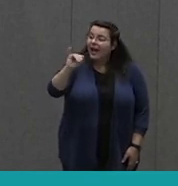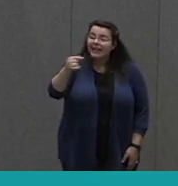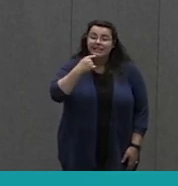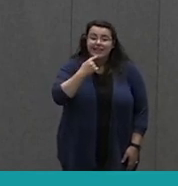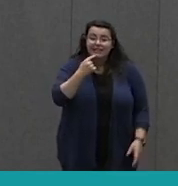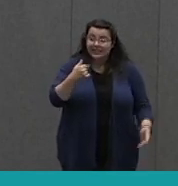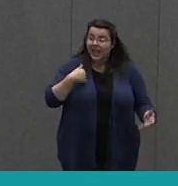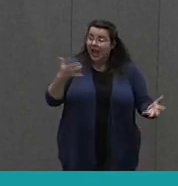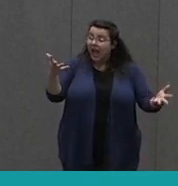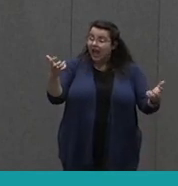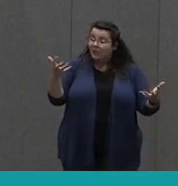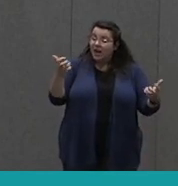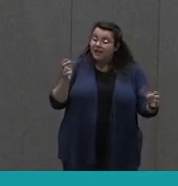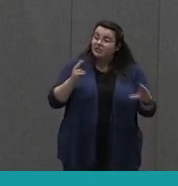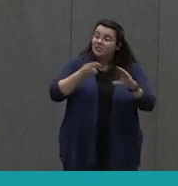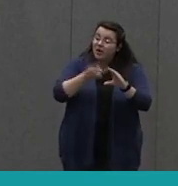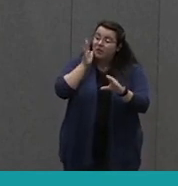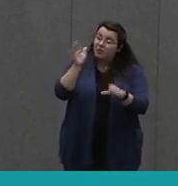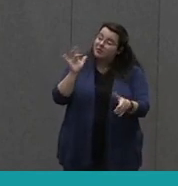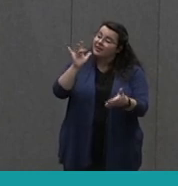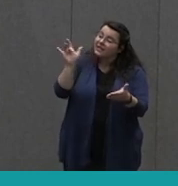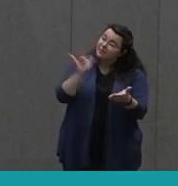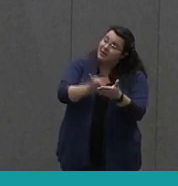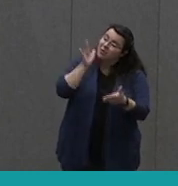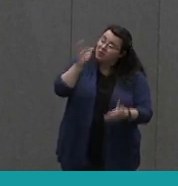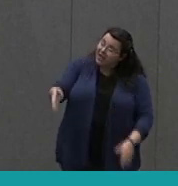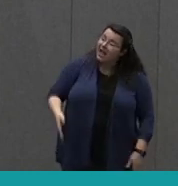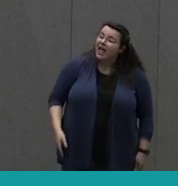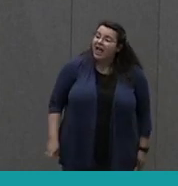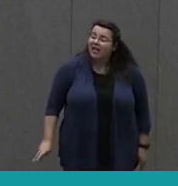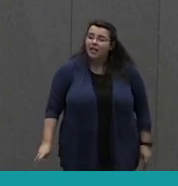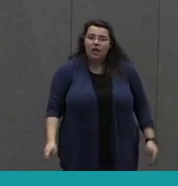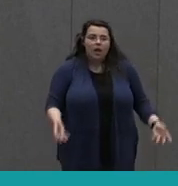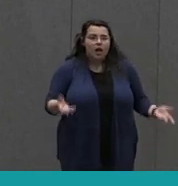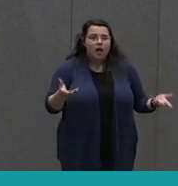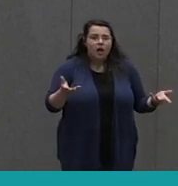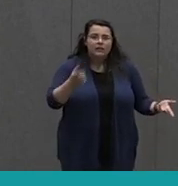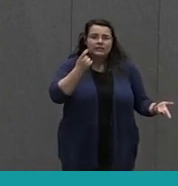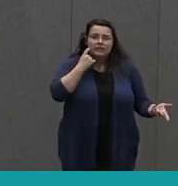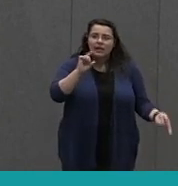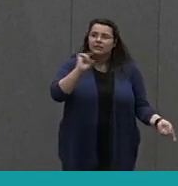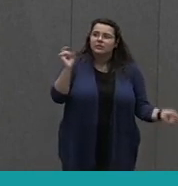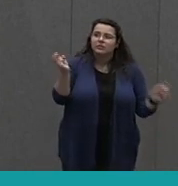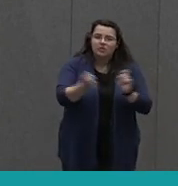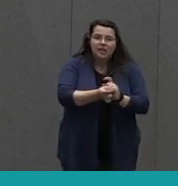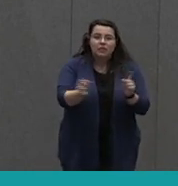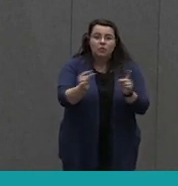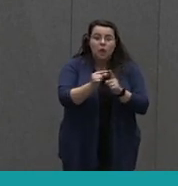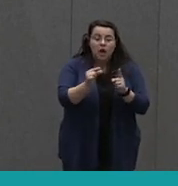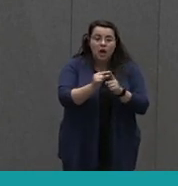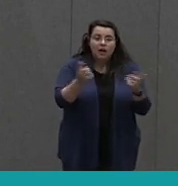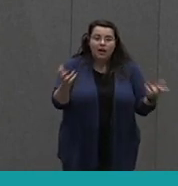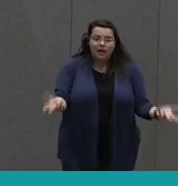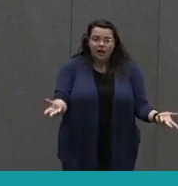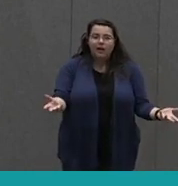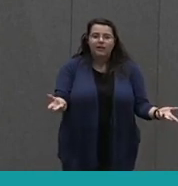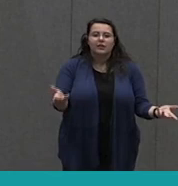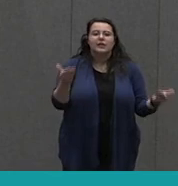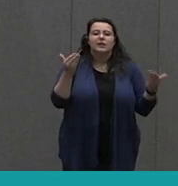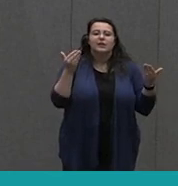him over here. He's already had his turn. We're taking turns, letter B. Let's find a new one. How about we